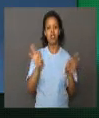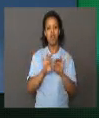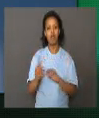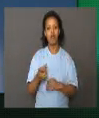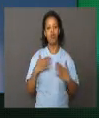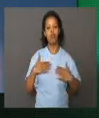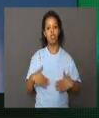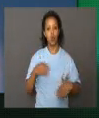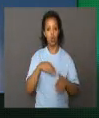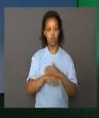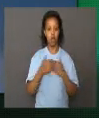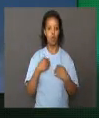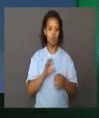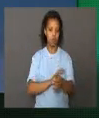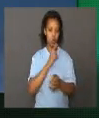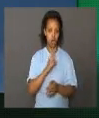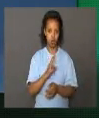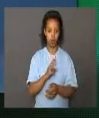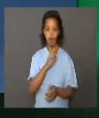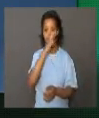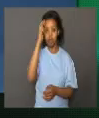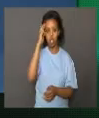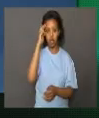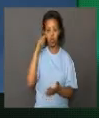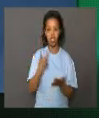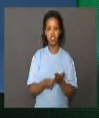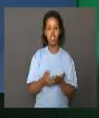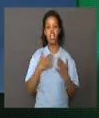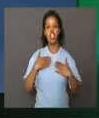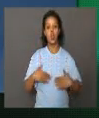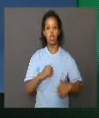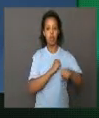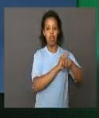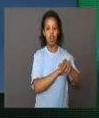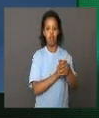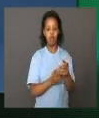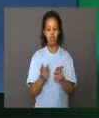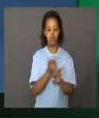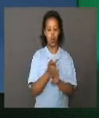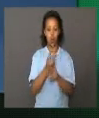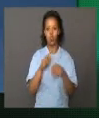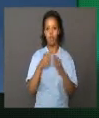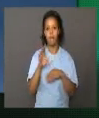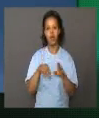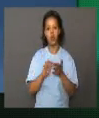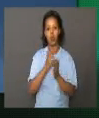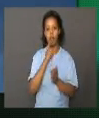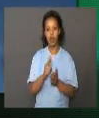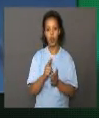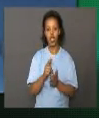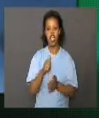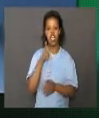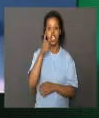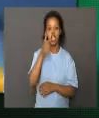body because they control the immune system. If their activity